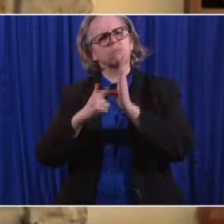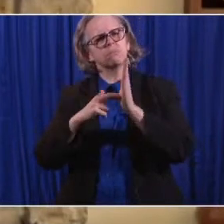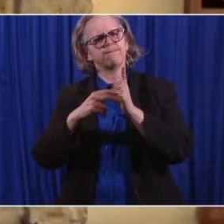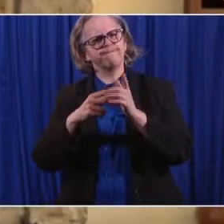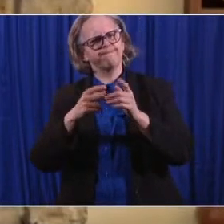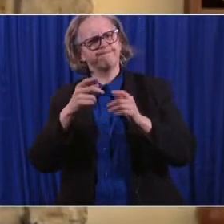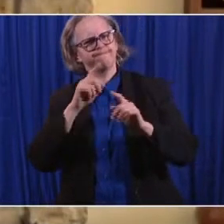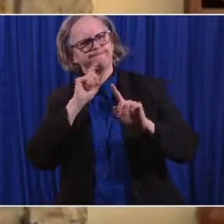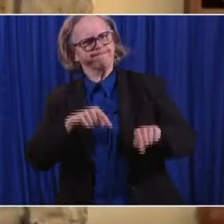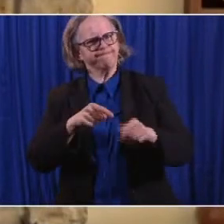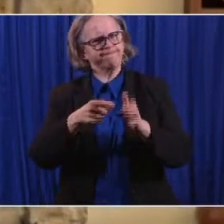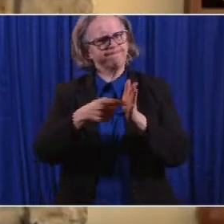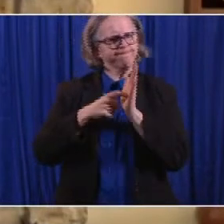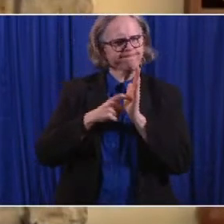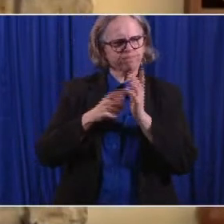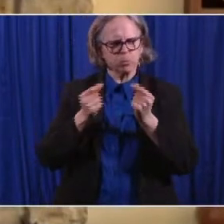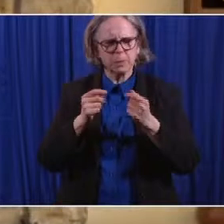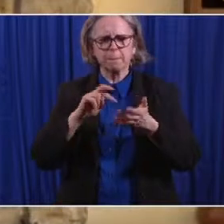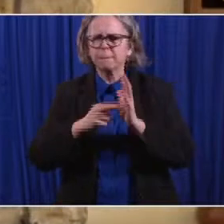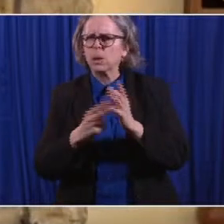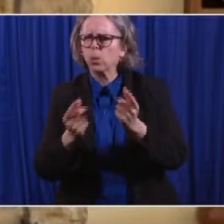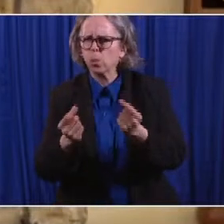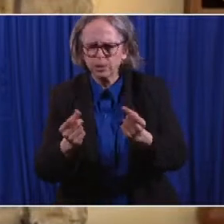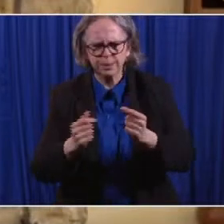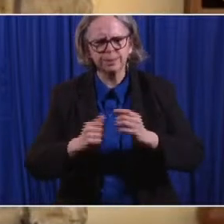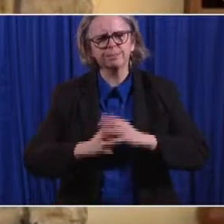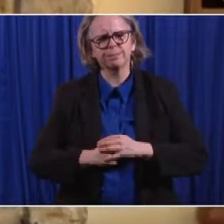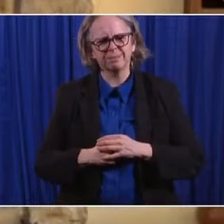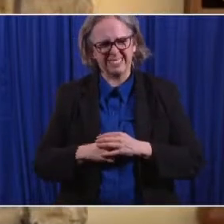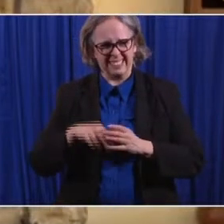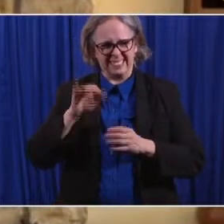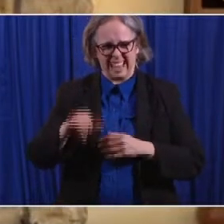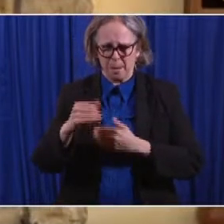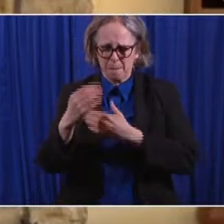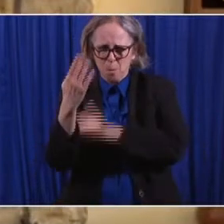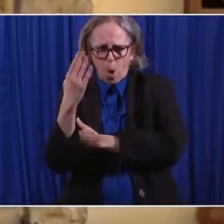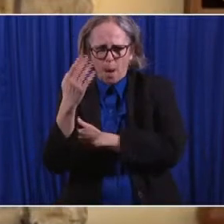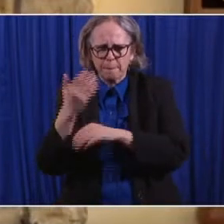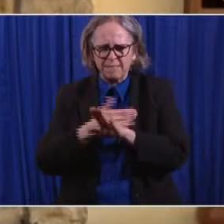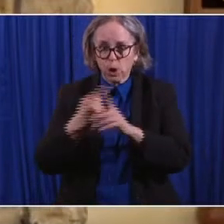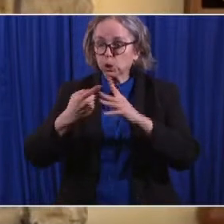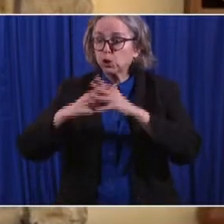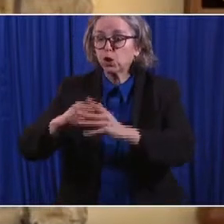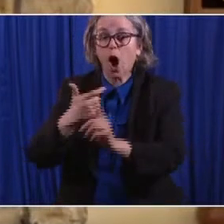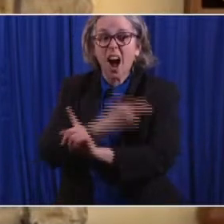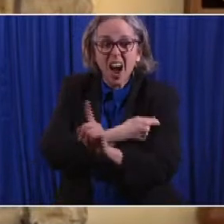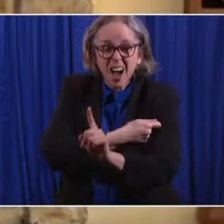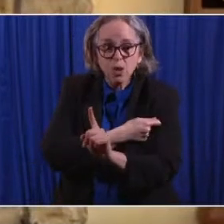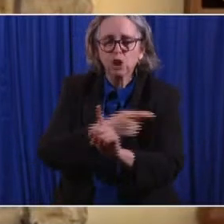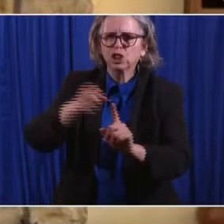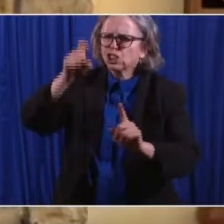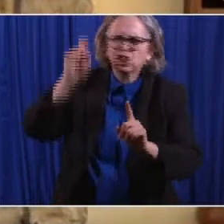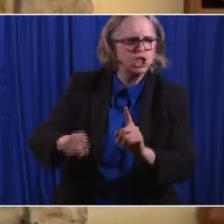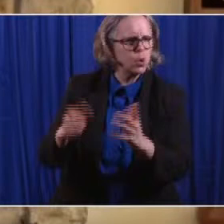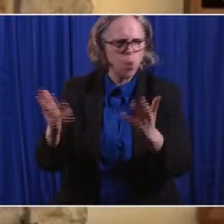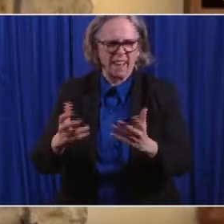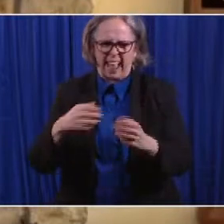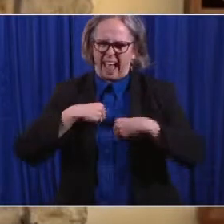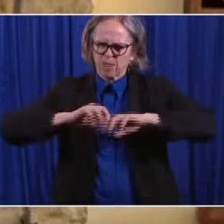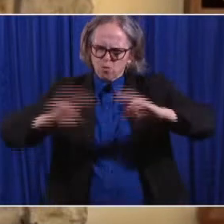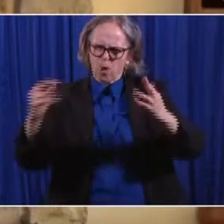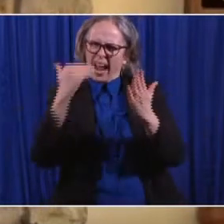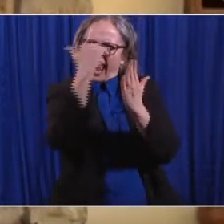is you should have, when you start that day, a list of people you're going to go to. And I